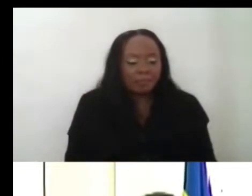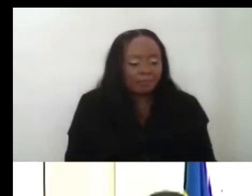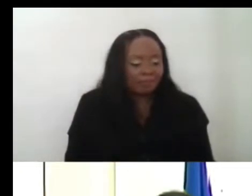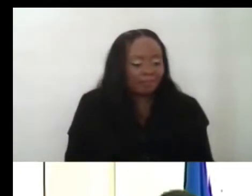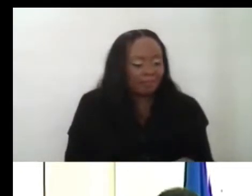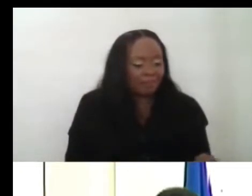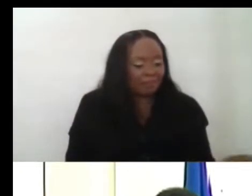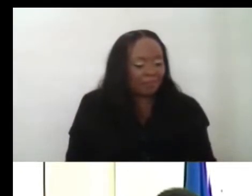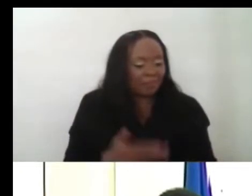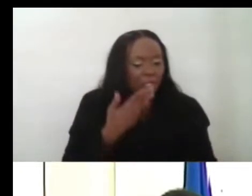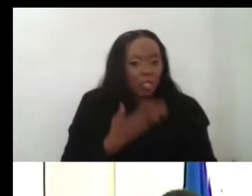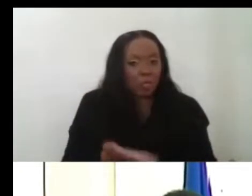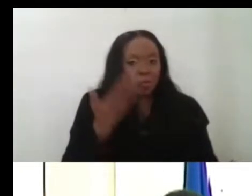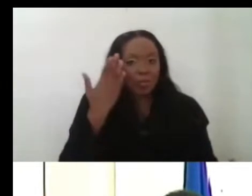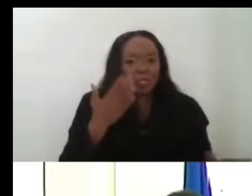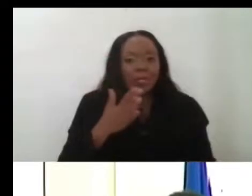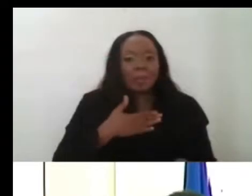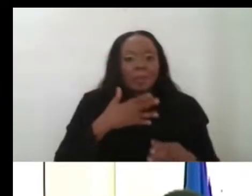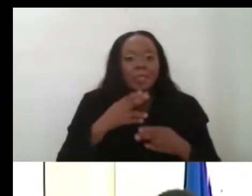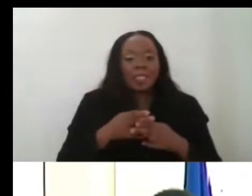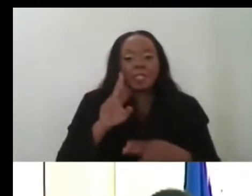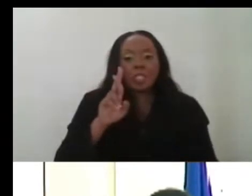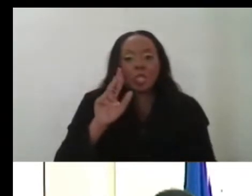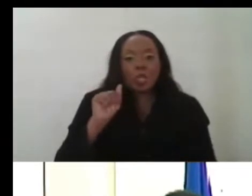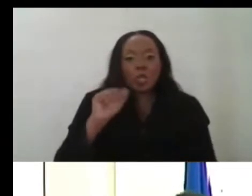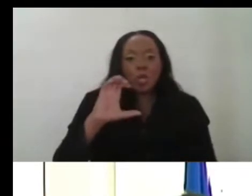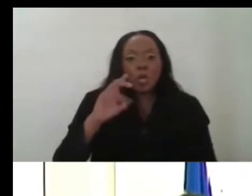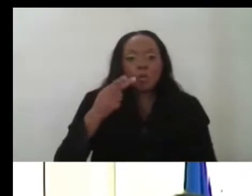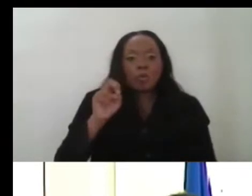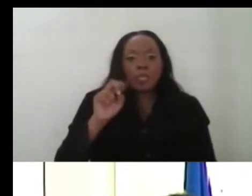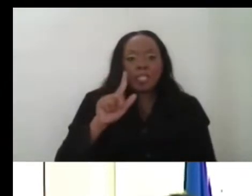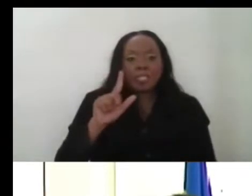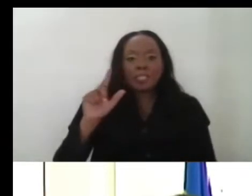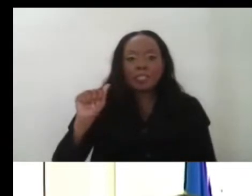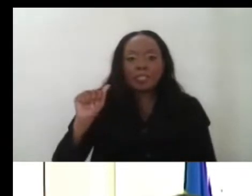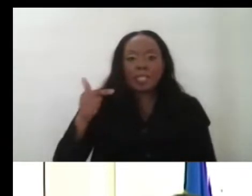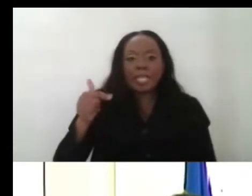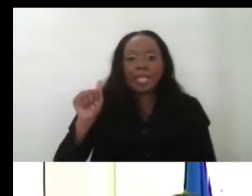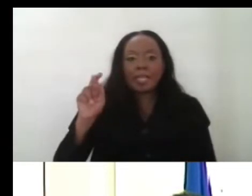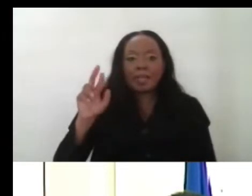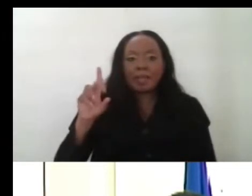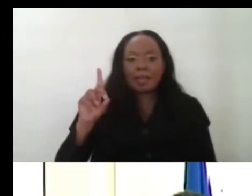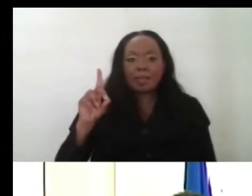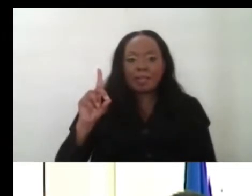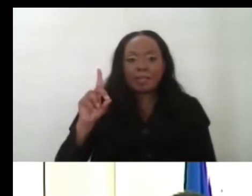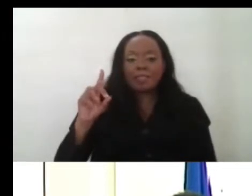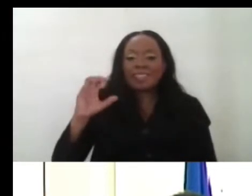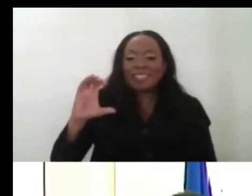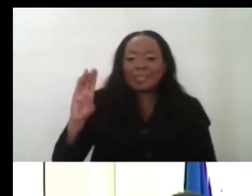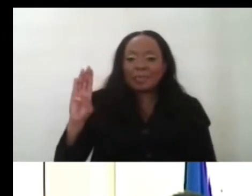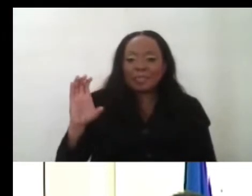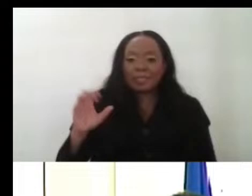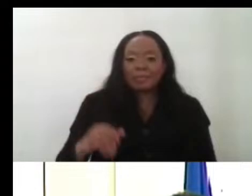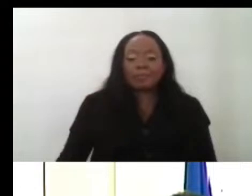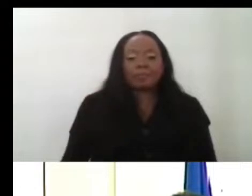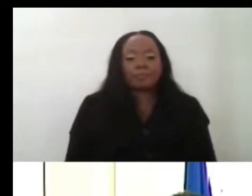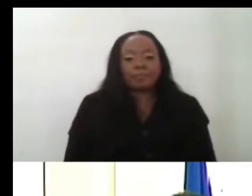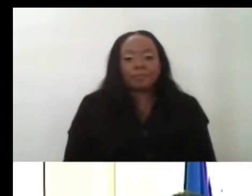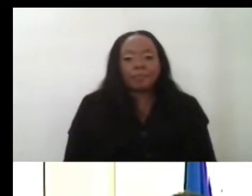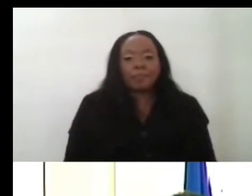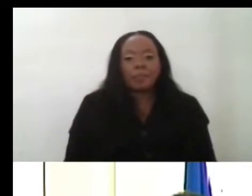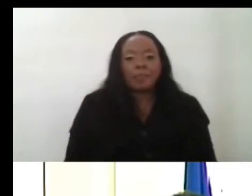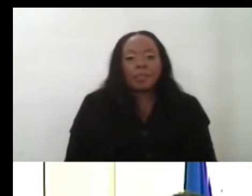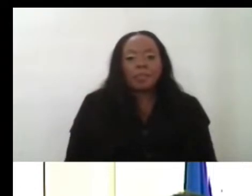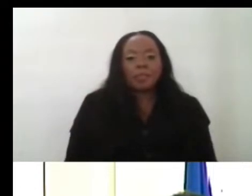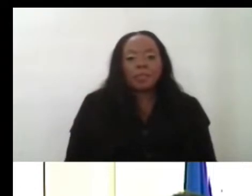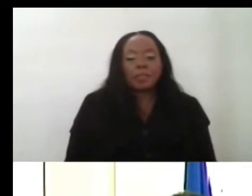Good morning, Rachel Agard, CBC. We've heard a lot of the steps that have been taken to